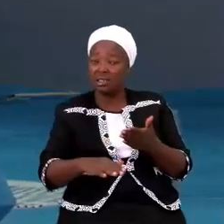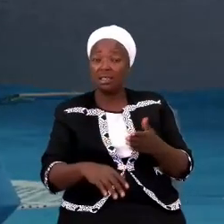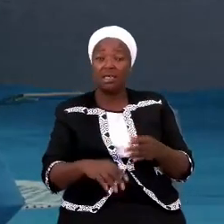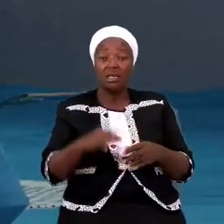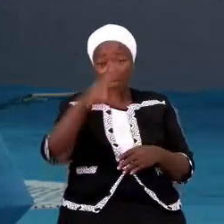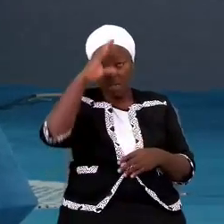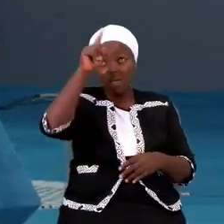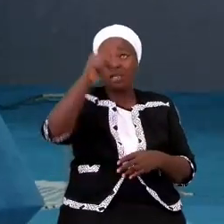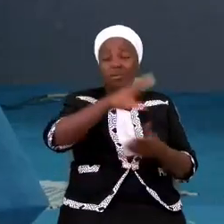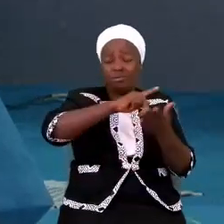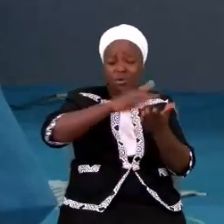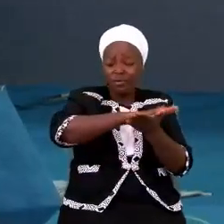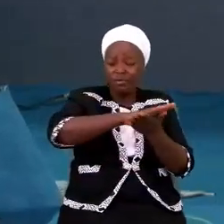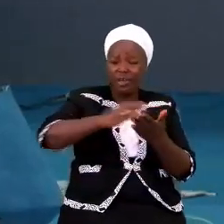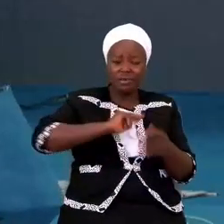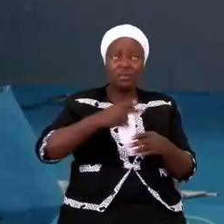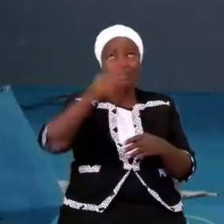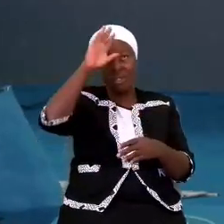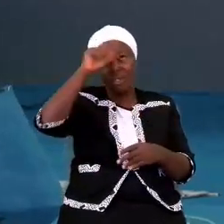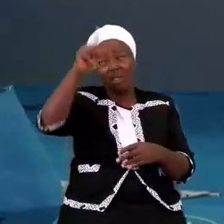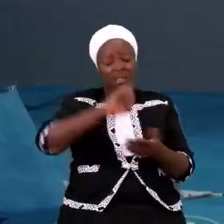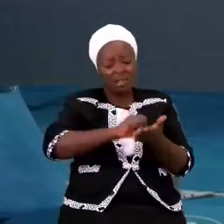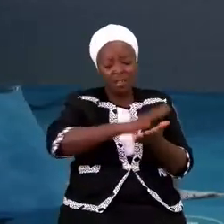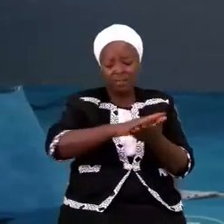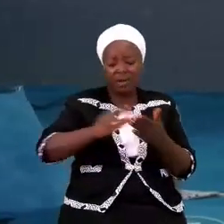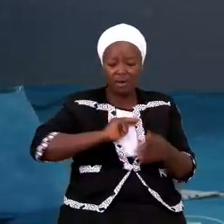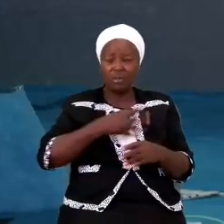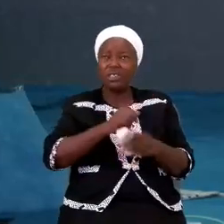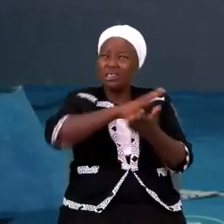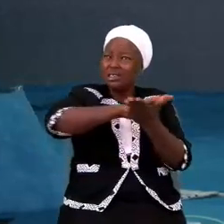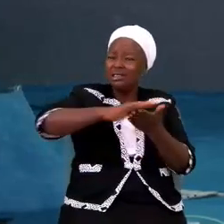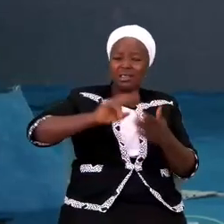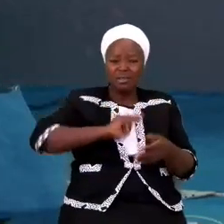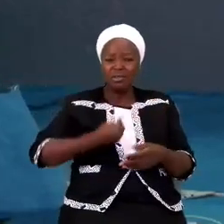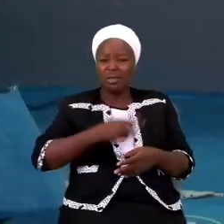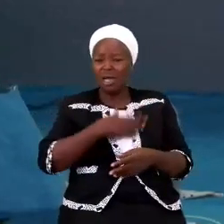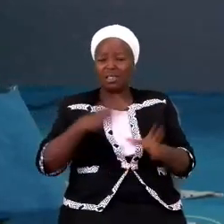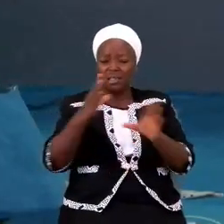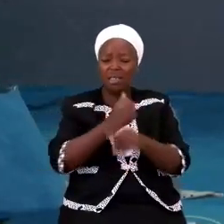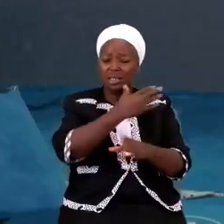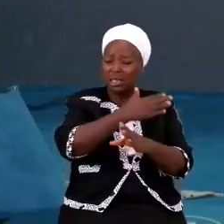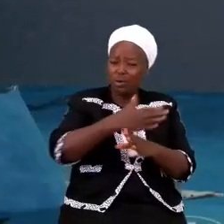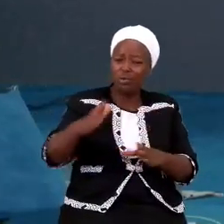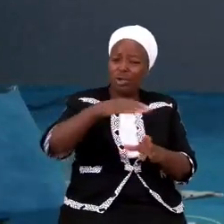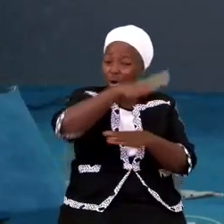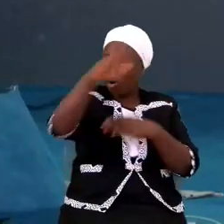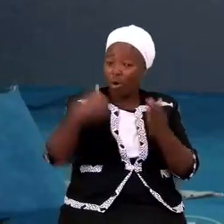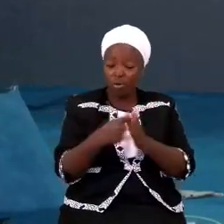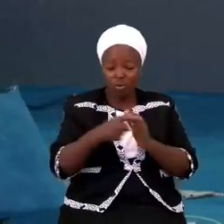takes away all those roots of the Adamic nature. And now that we're purified, he makes